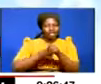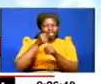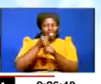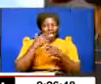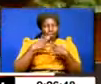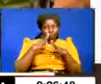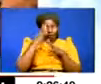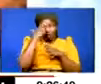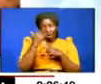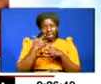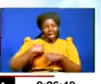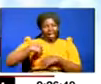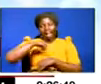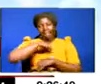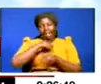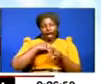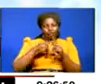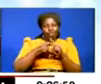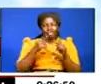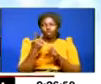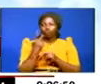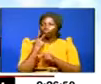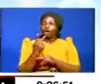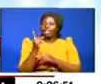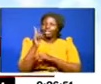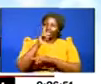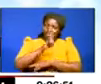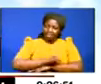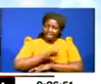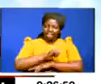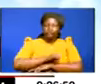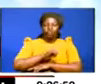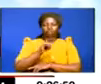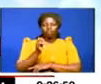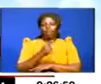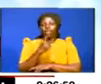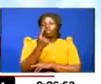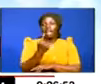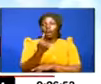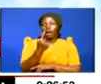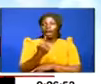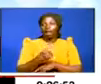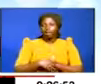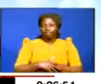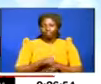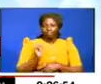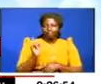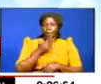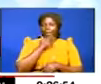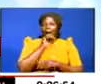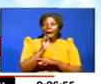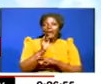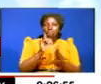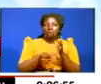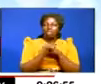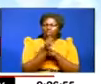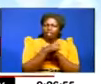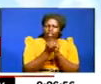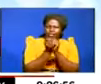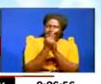we just began the 200 days of Njaanuary. Mr. Fact asked, so salary ya December, ndio